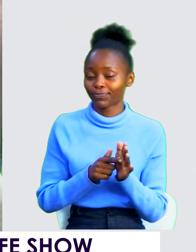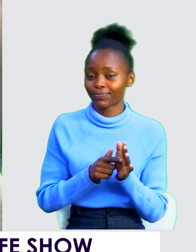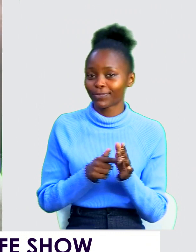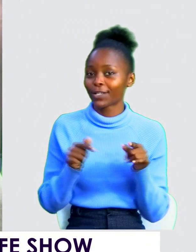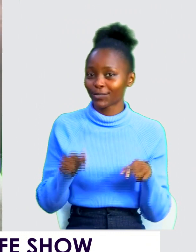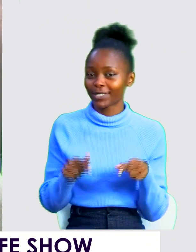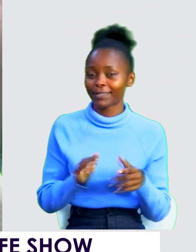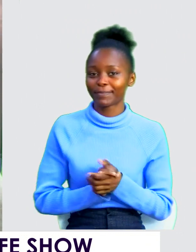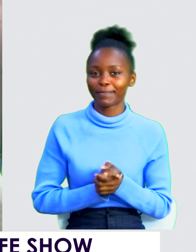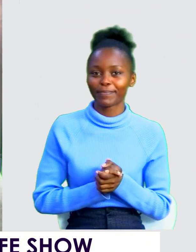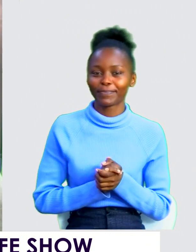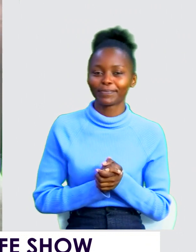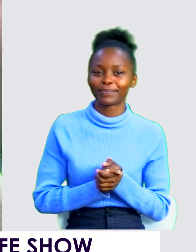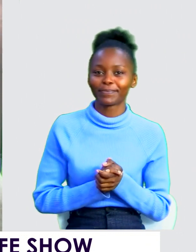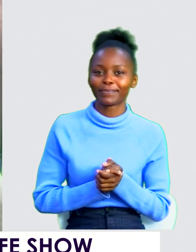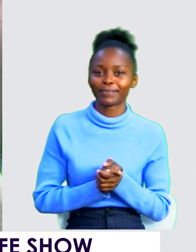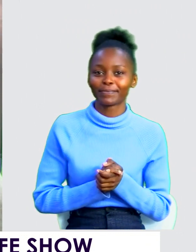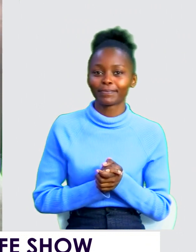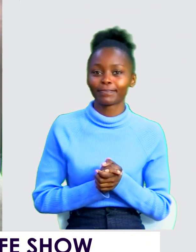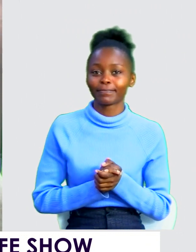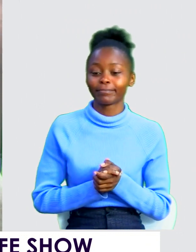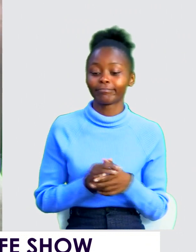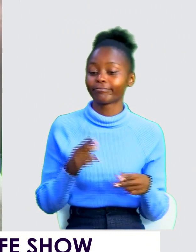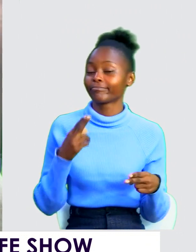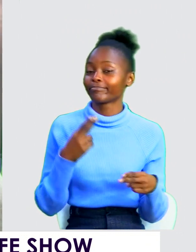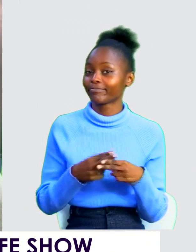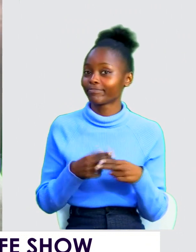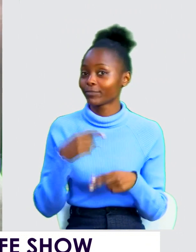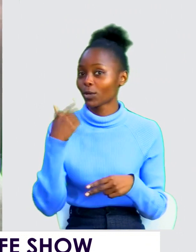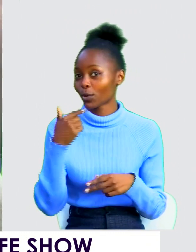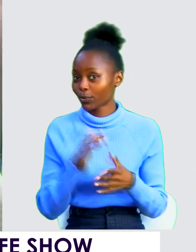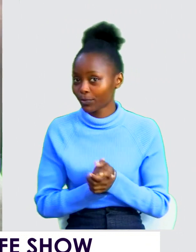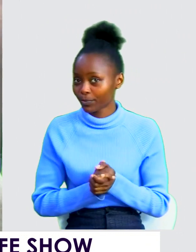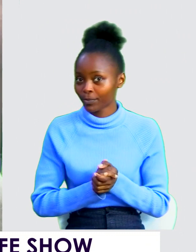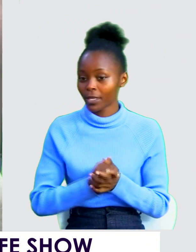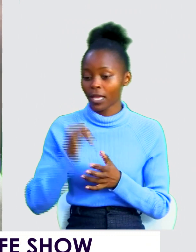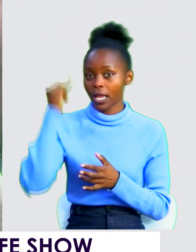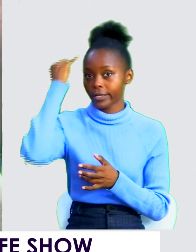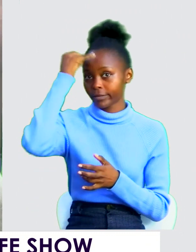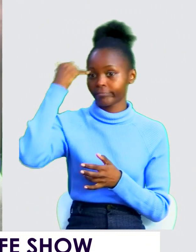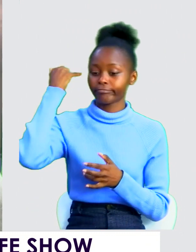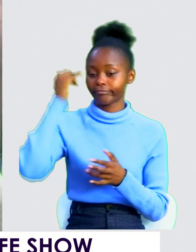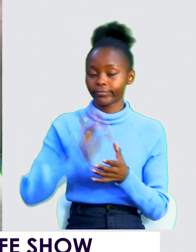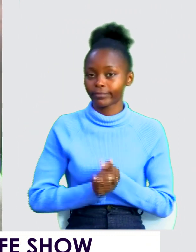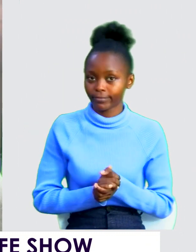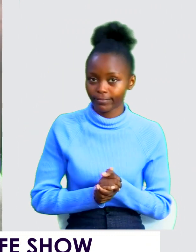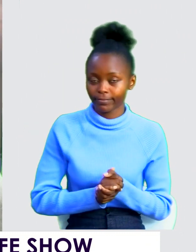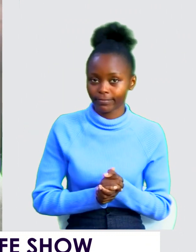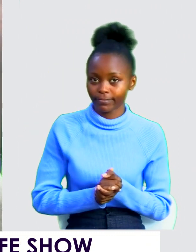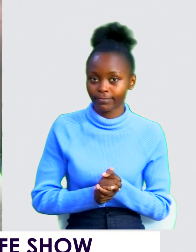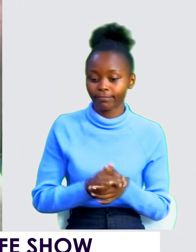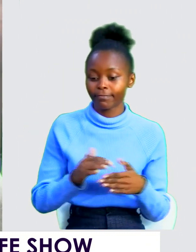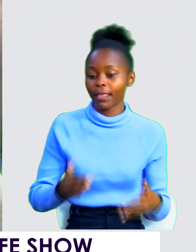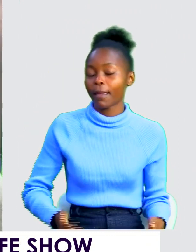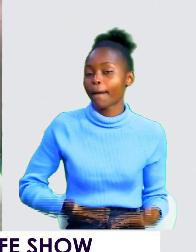show today, my name being JONAH SIMBA, the powerful name, I bring